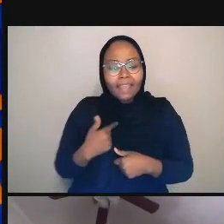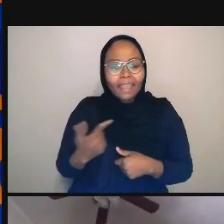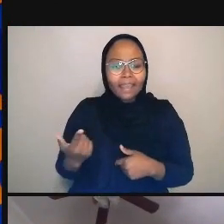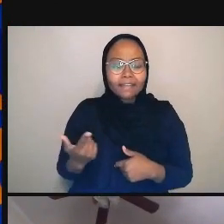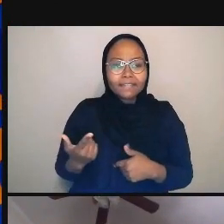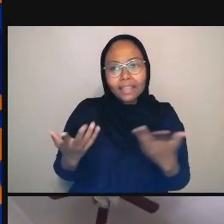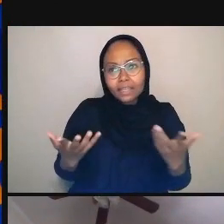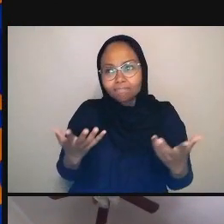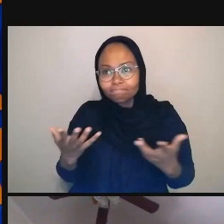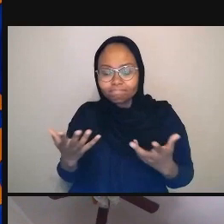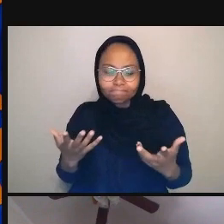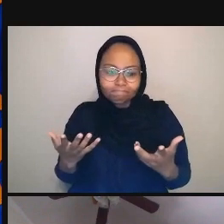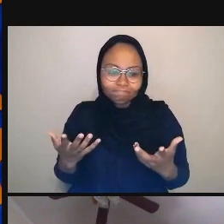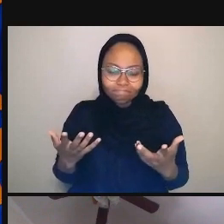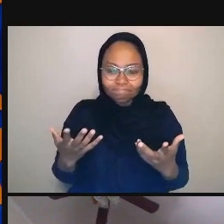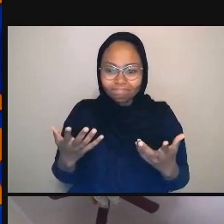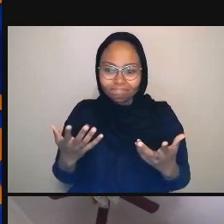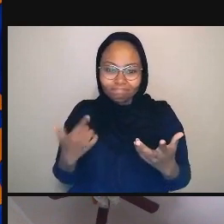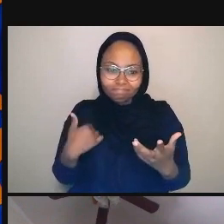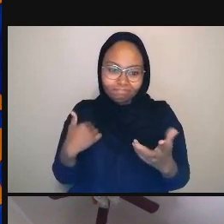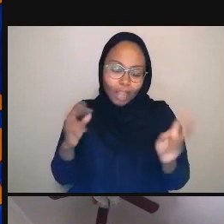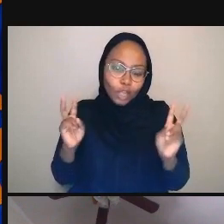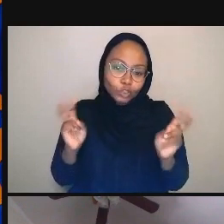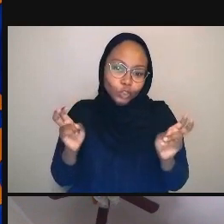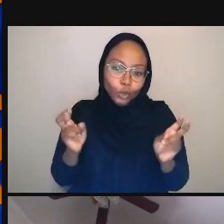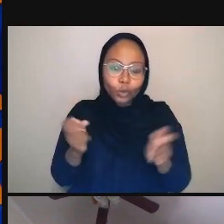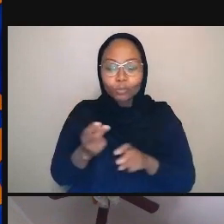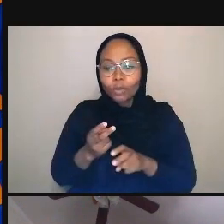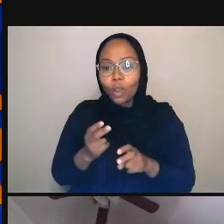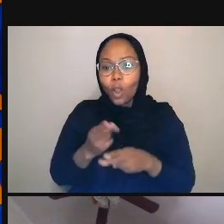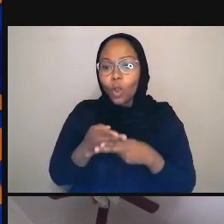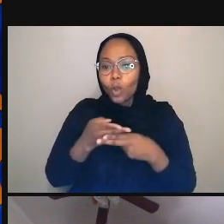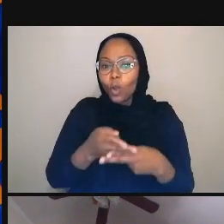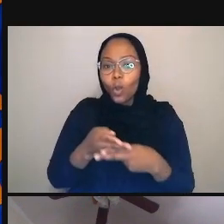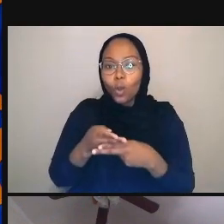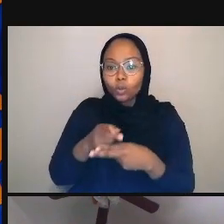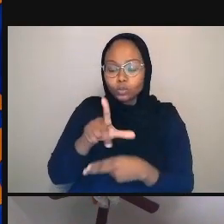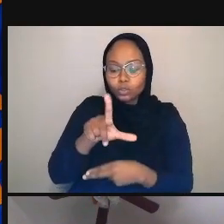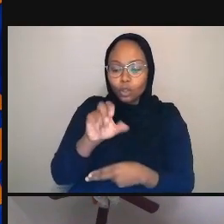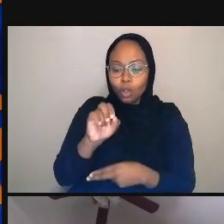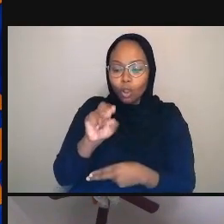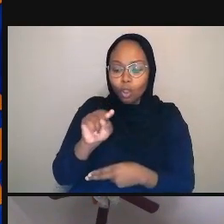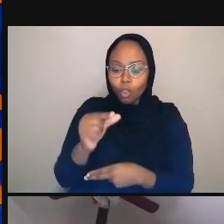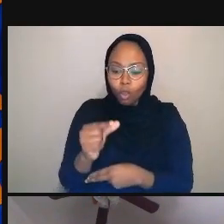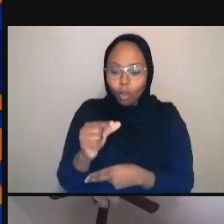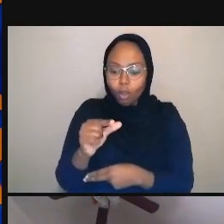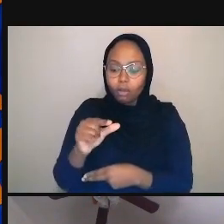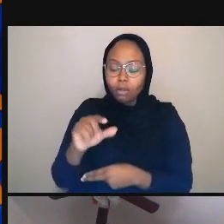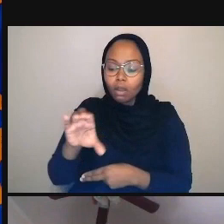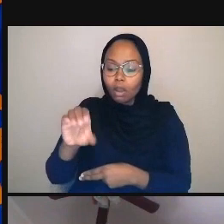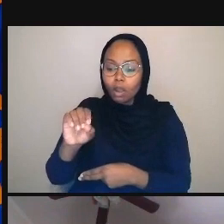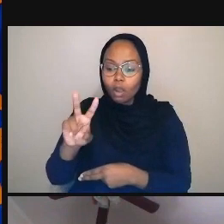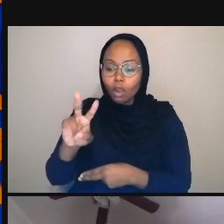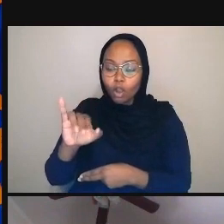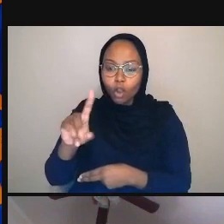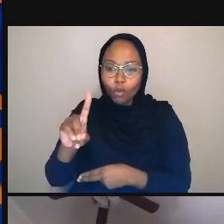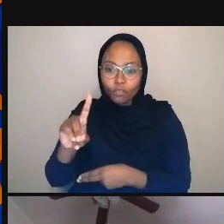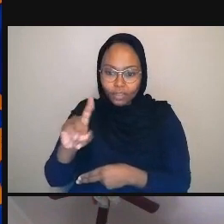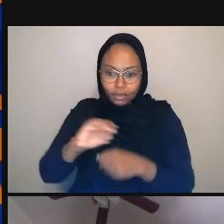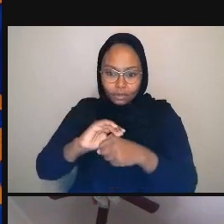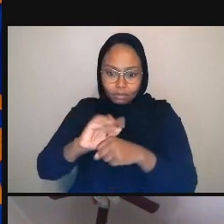call colloquially long COVID, but it really is a post-acute COVID